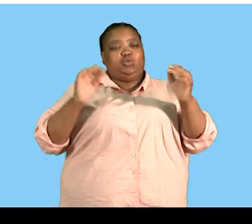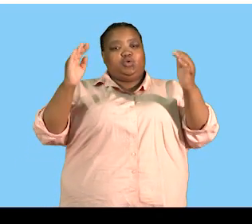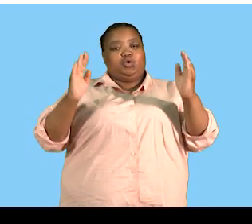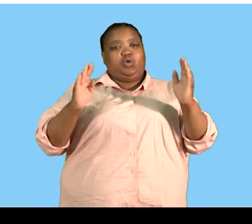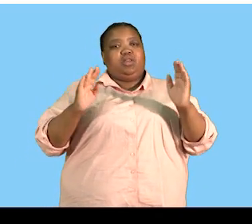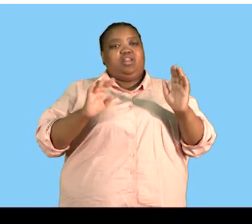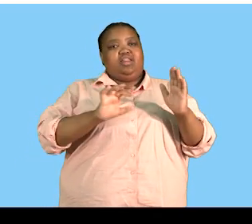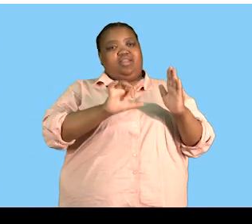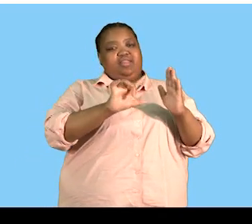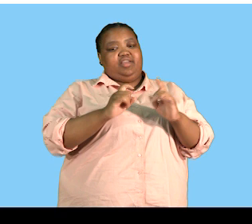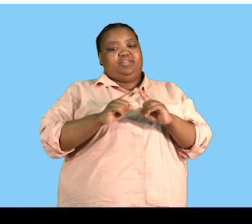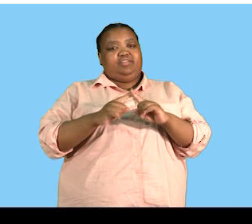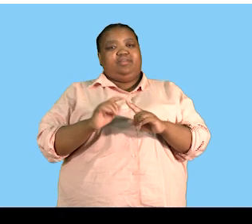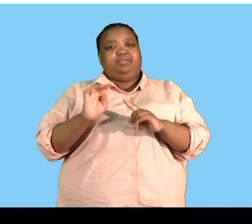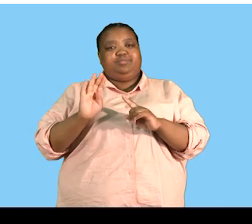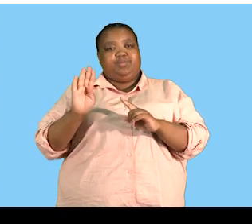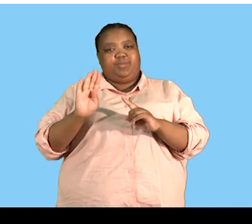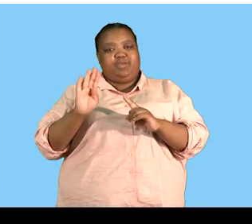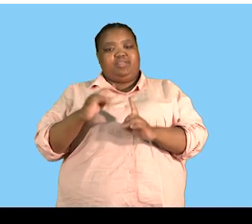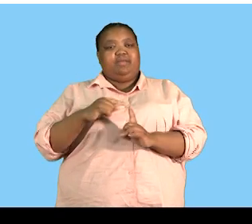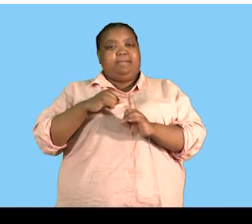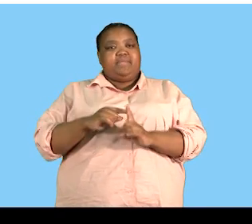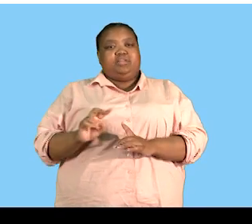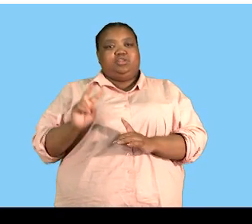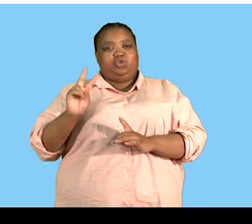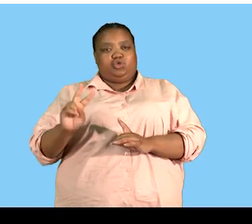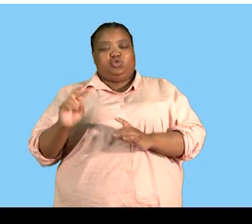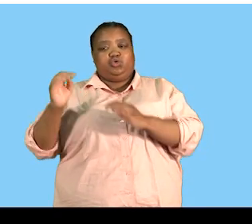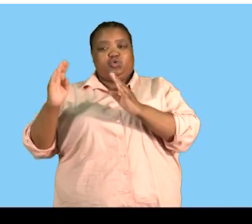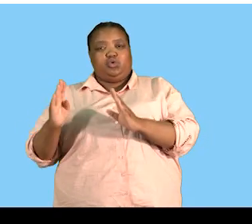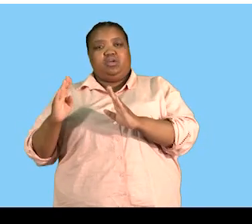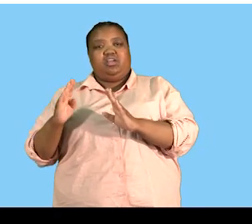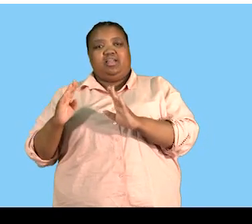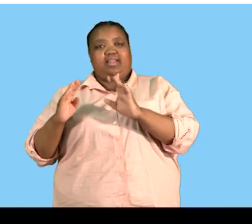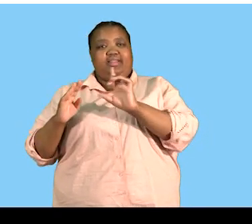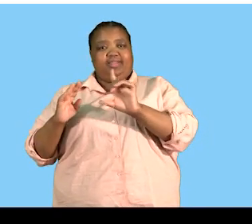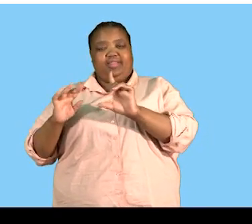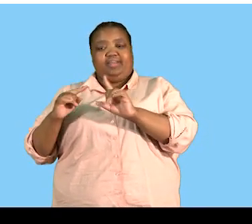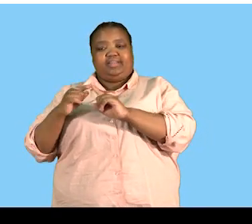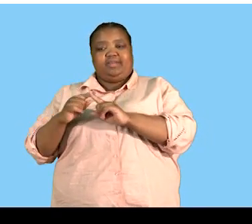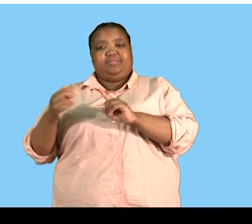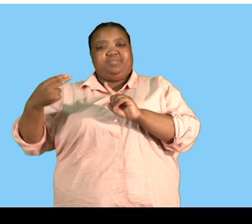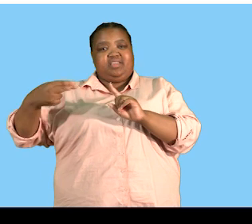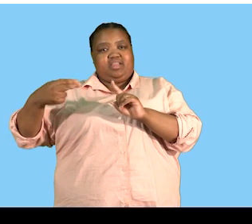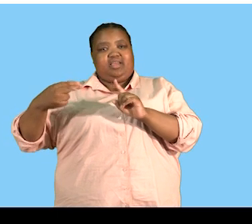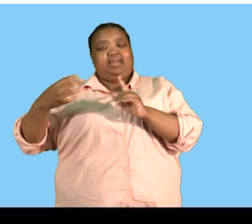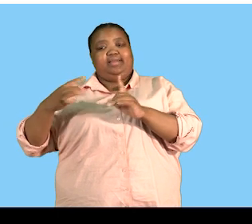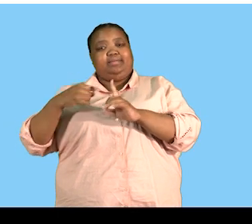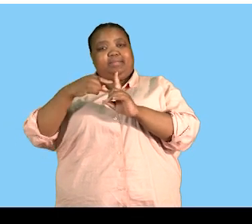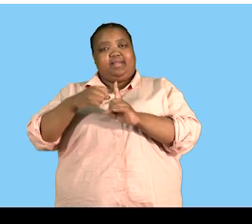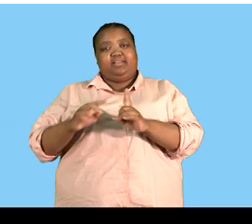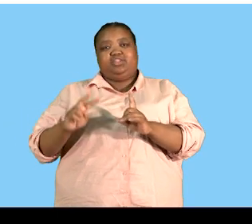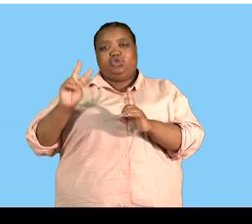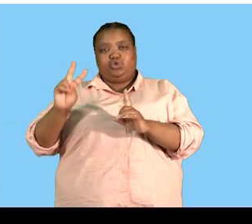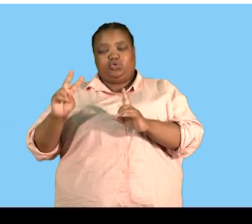length times height and 2 times breadth times height. So now